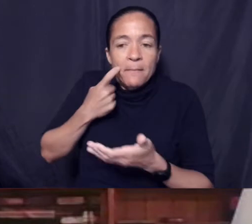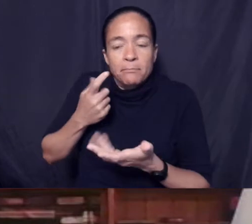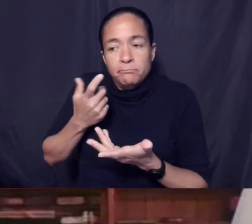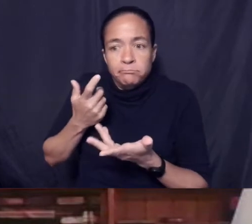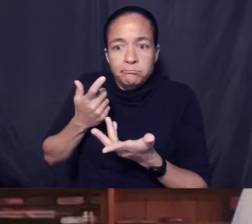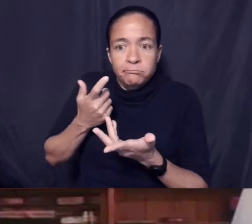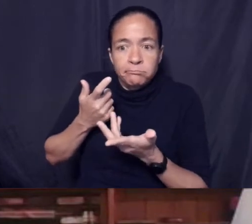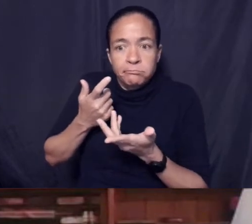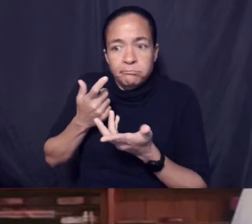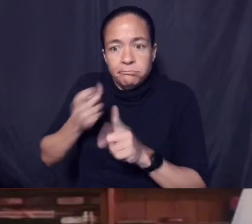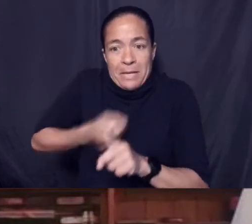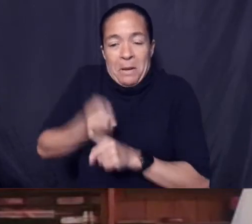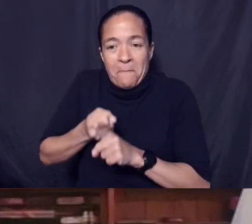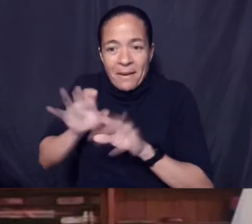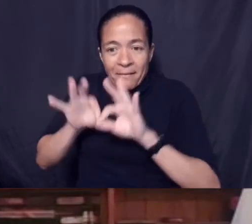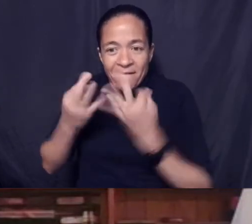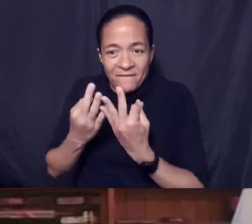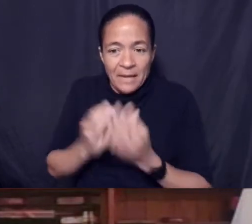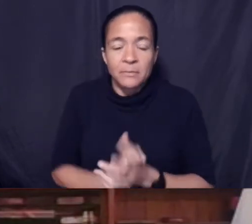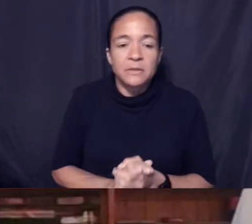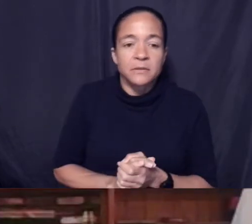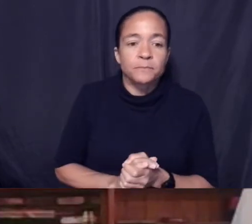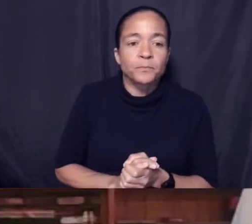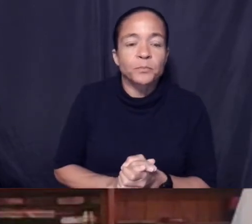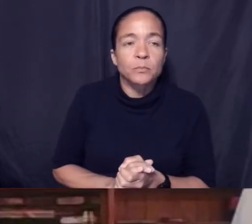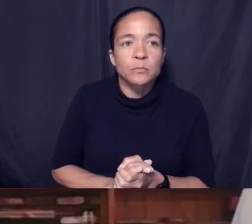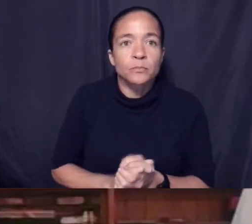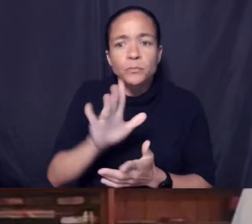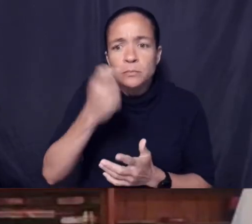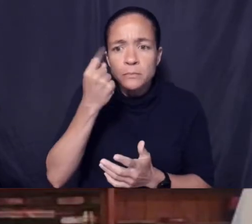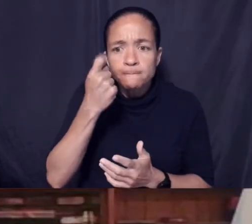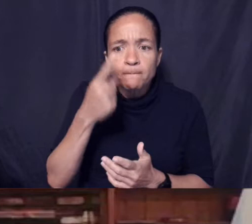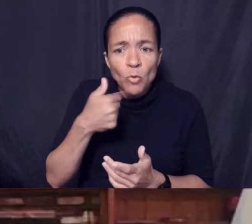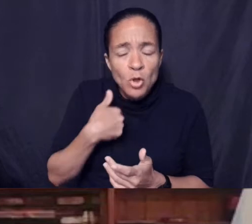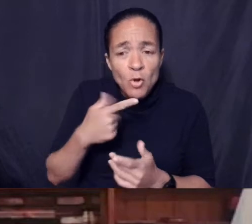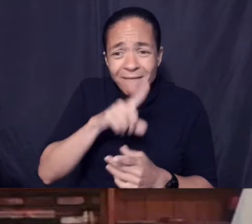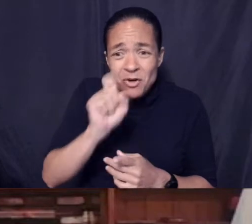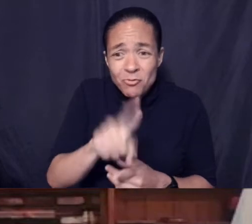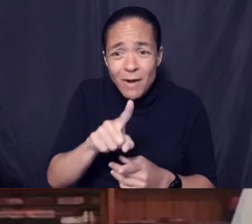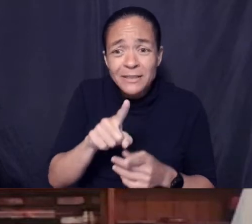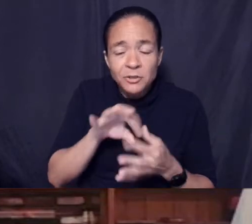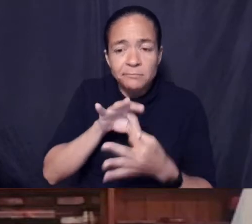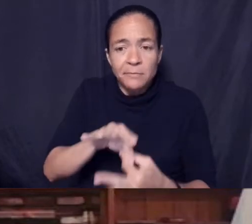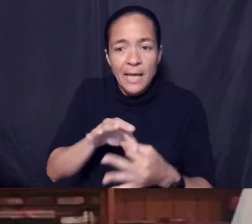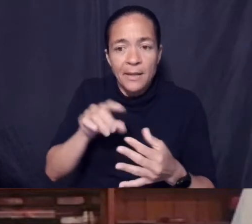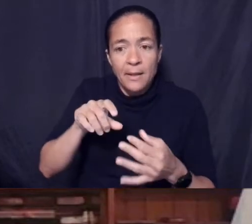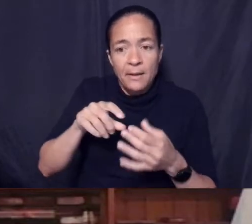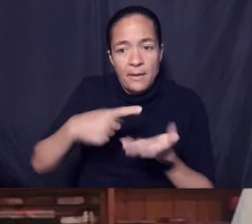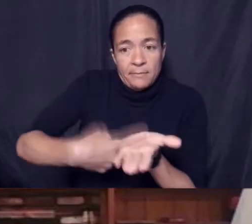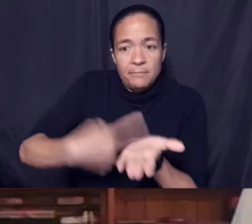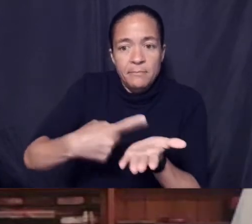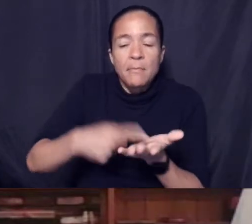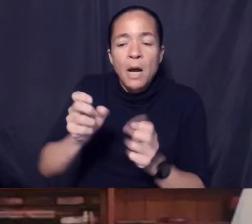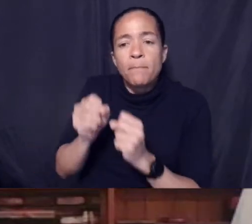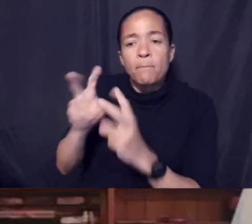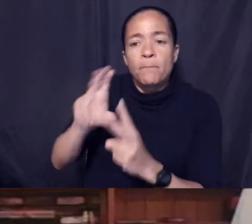Just a little housekeeping before we start. If you have any questions during the talks, please put your questions in the chat box and we'll try to